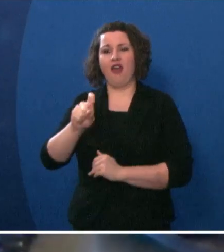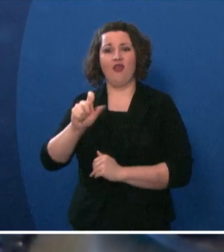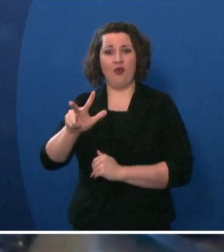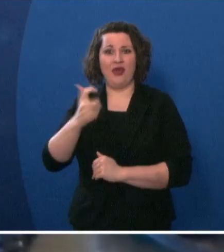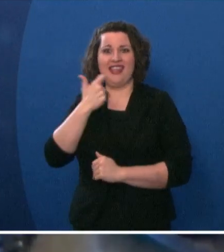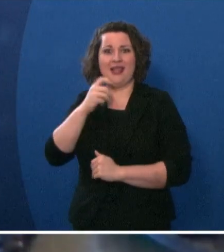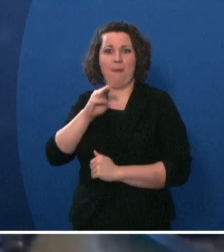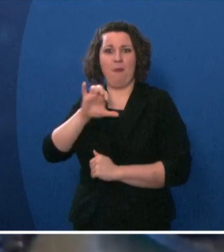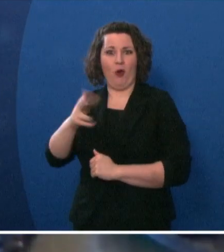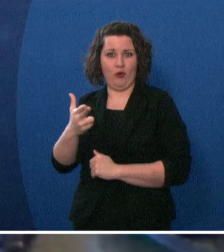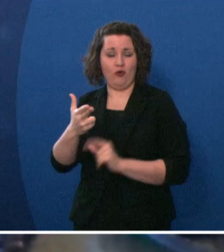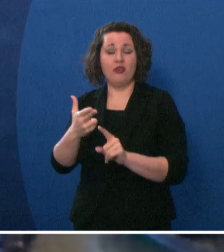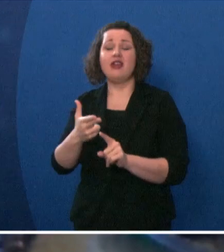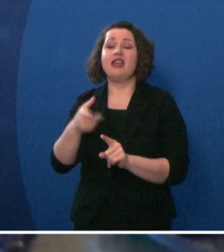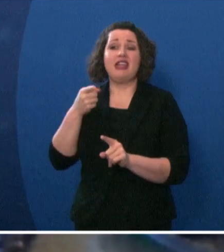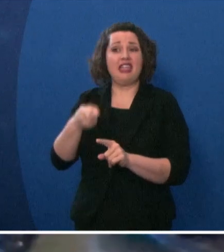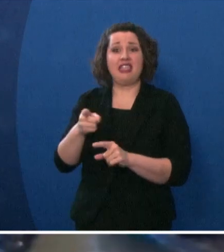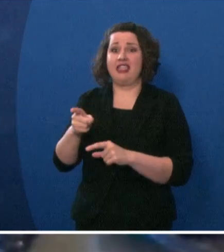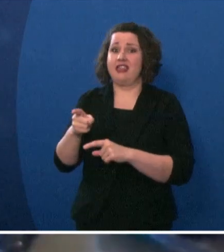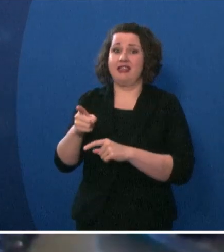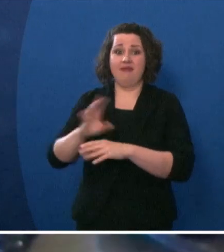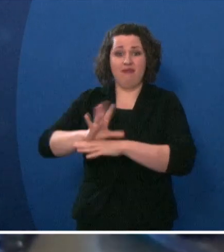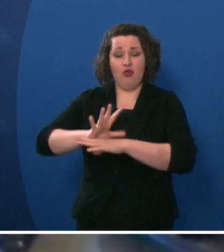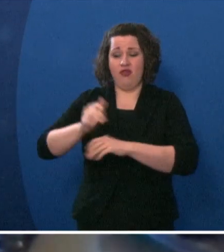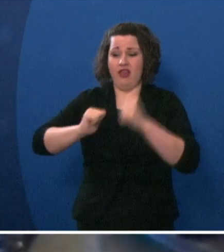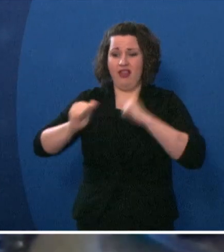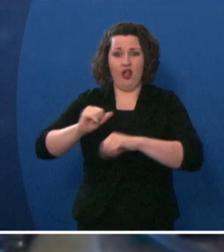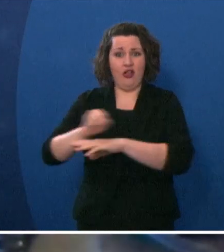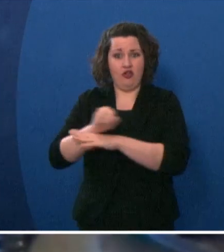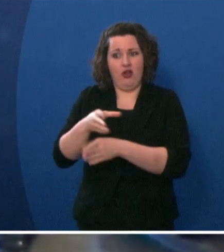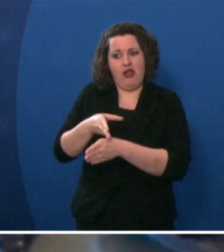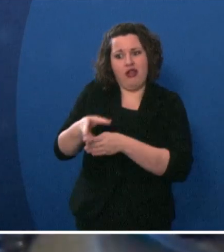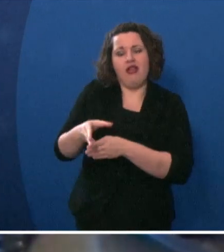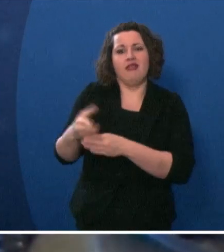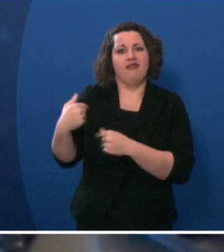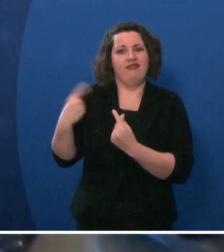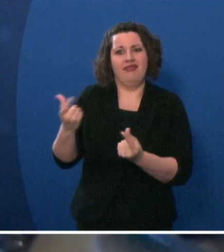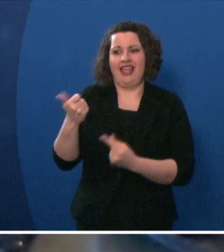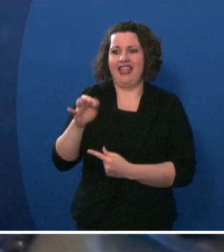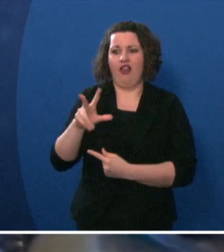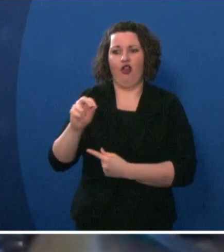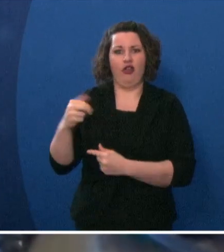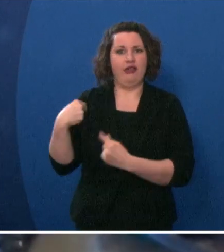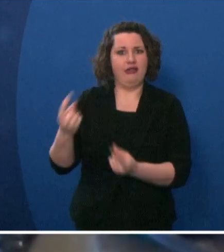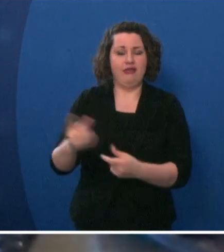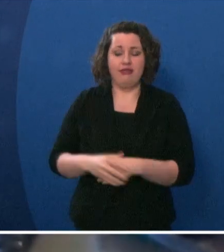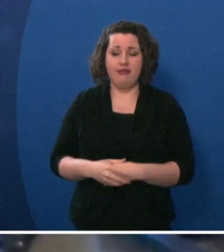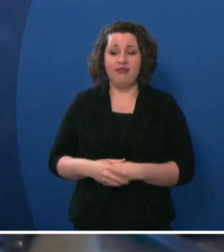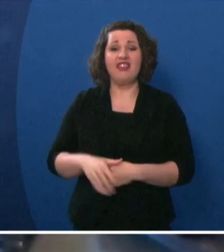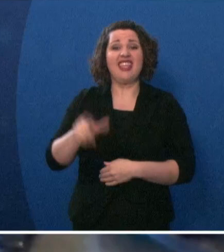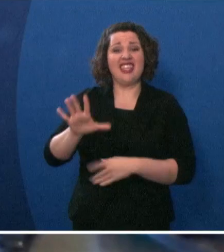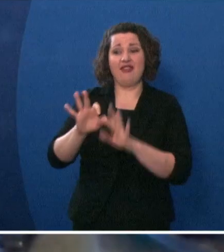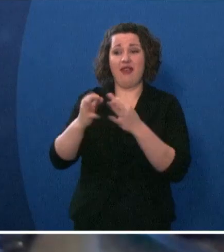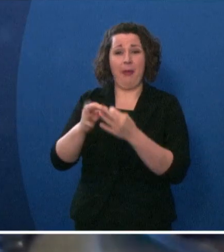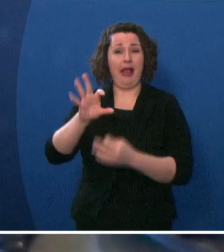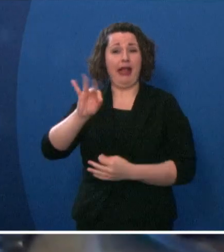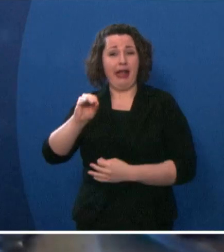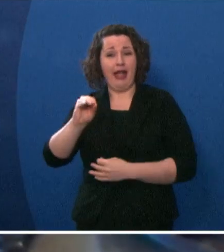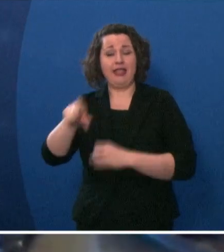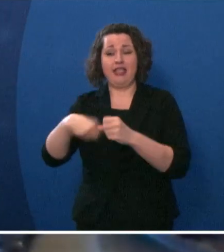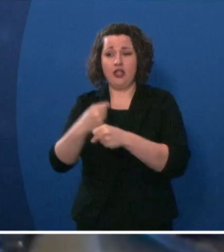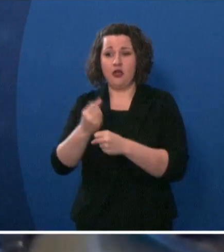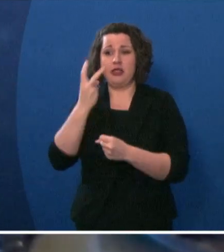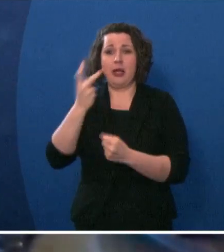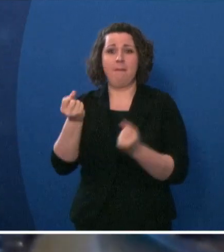March and has been in the industry since the mid-30s. He and his family have seen many things in the past 90 years, but